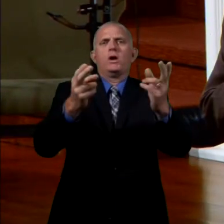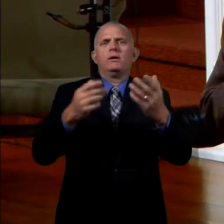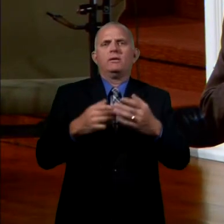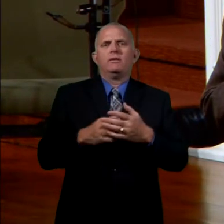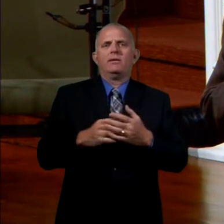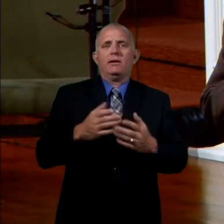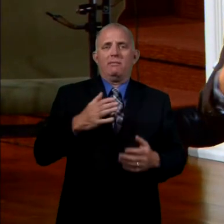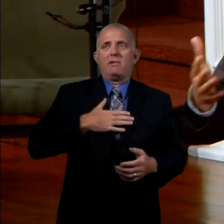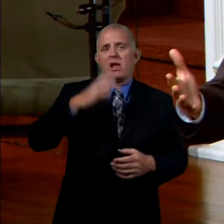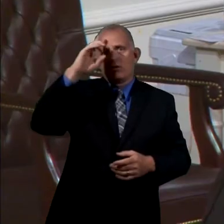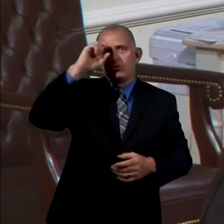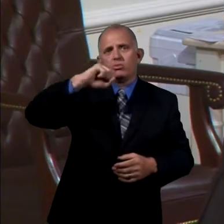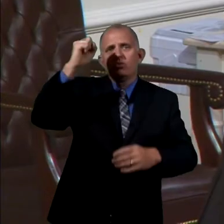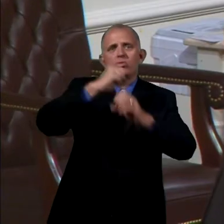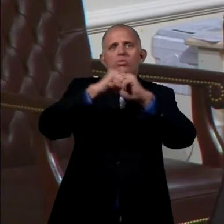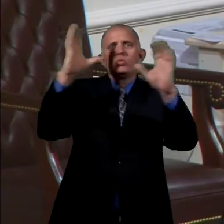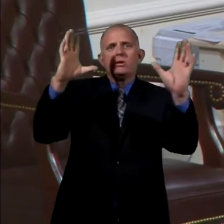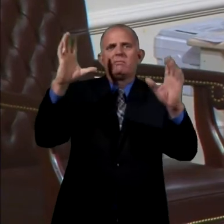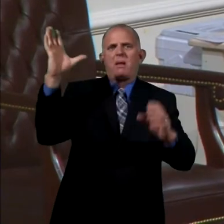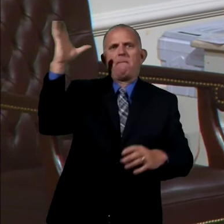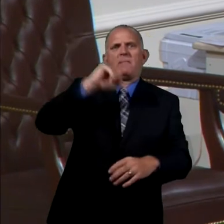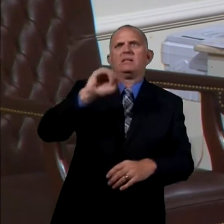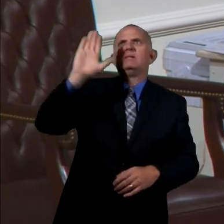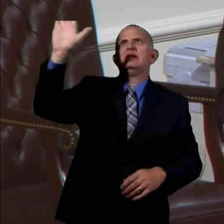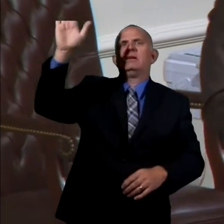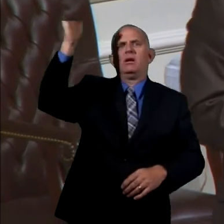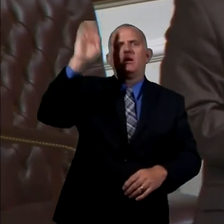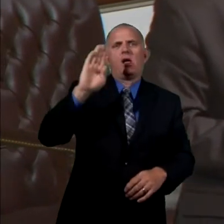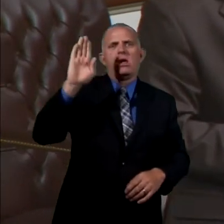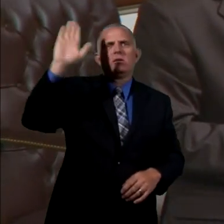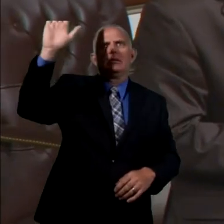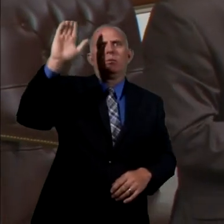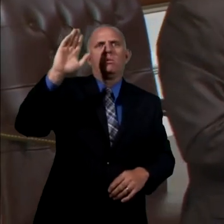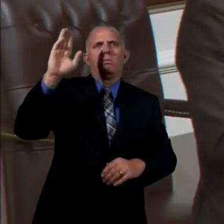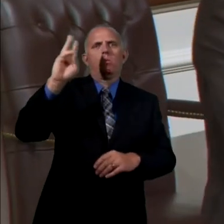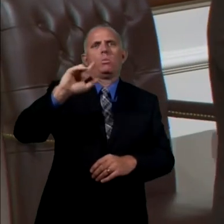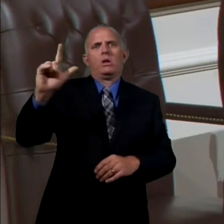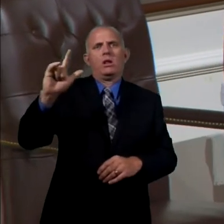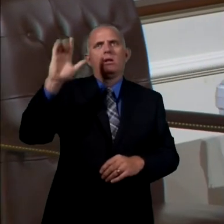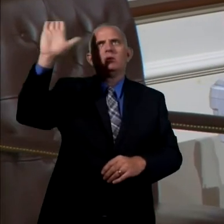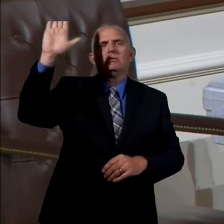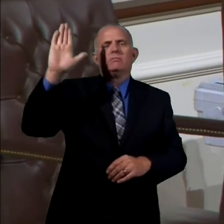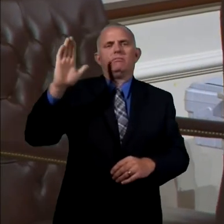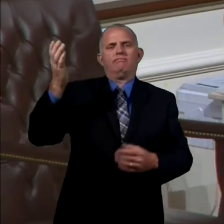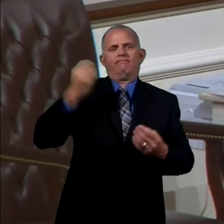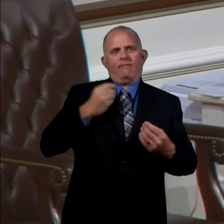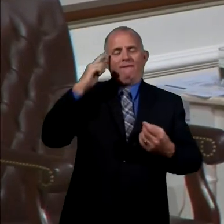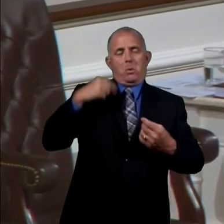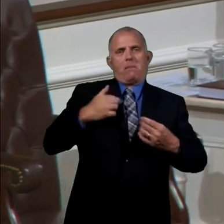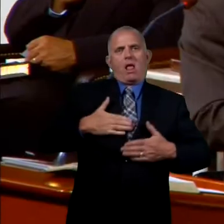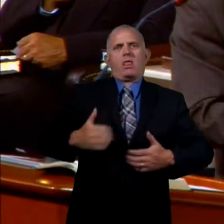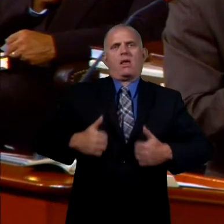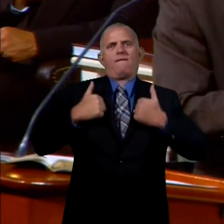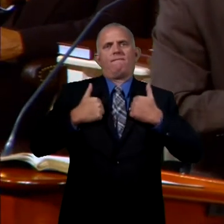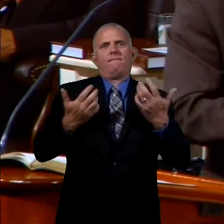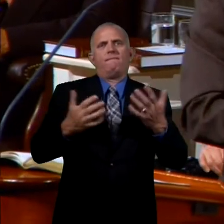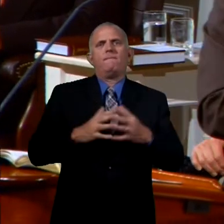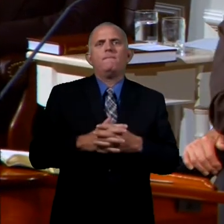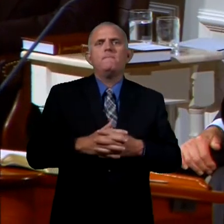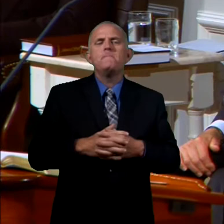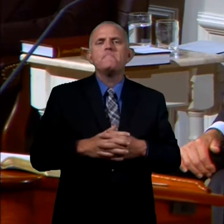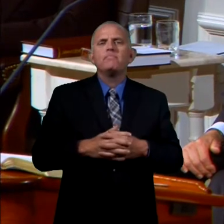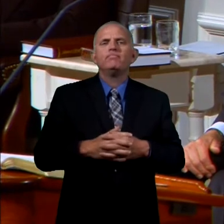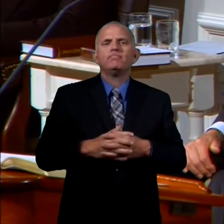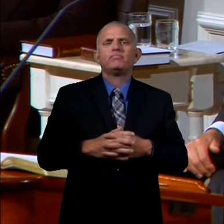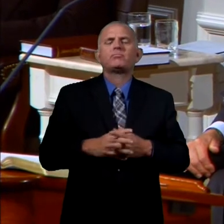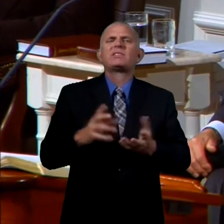dreams that I miss God's will for my life. Sometimes it's so ridiculous. I find myself